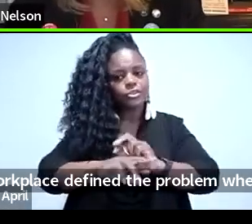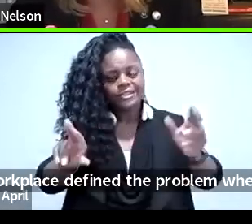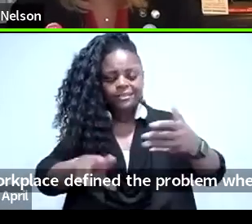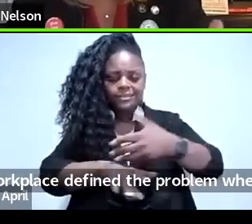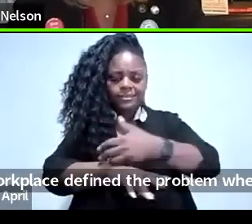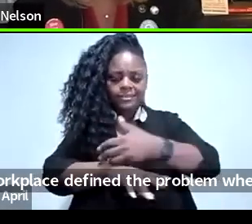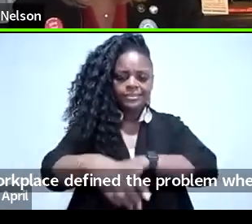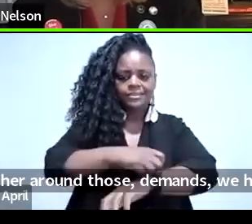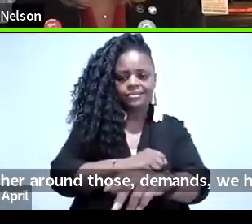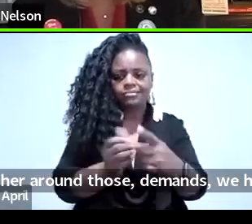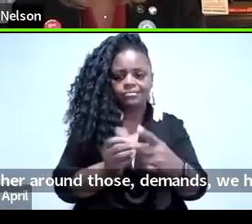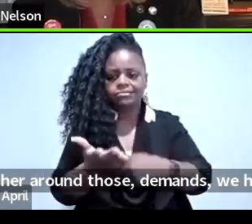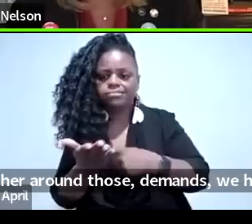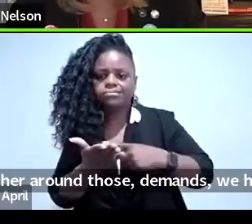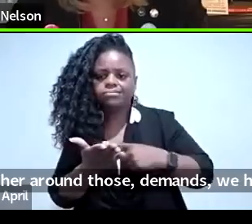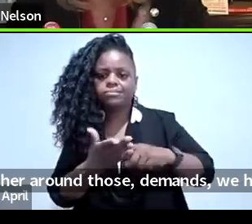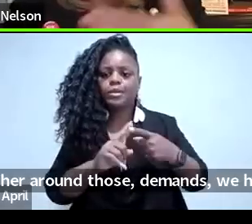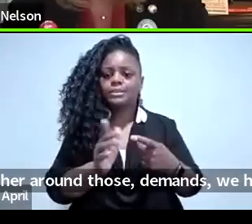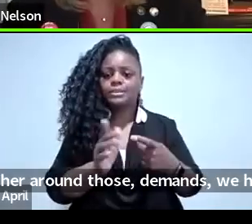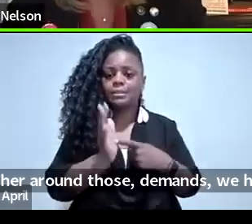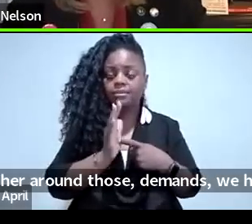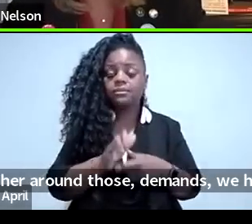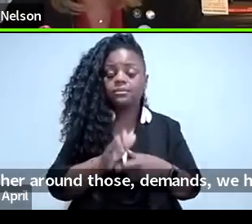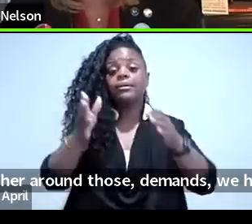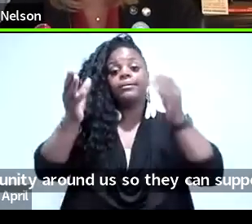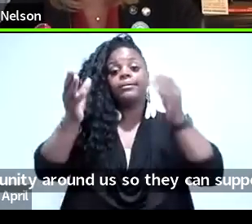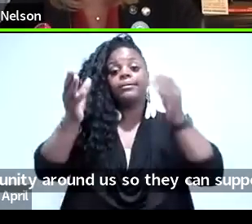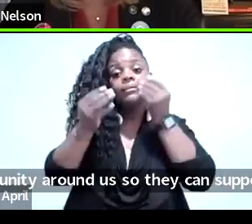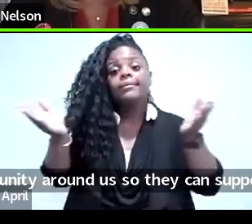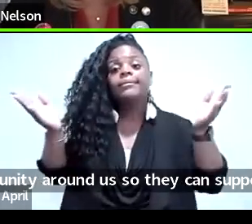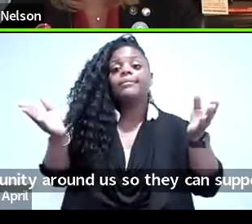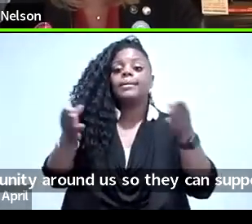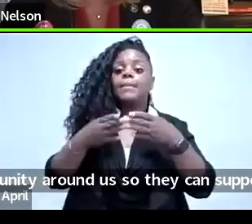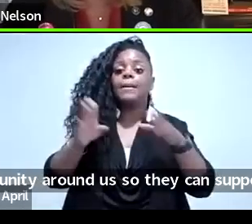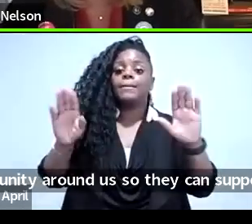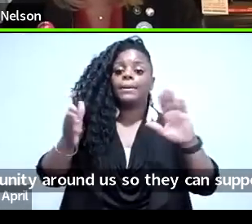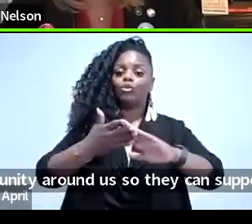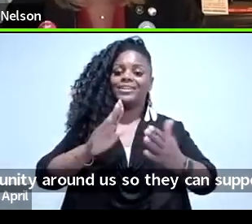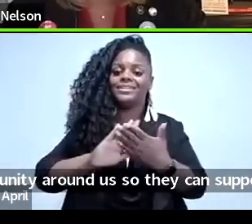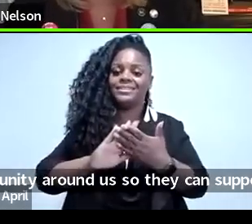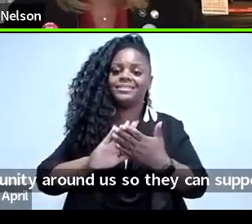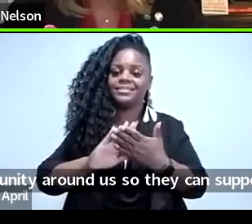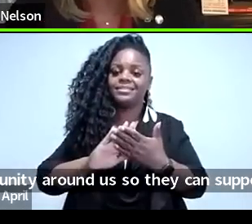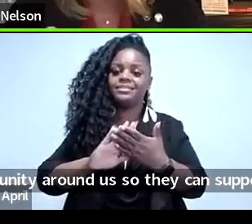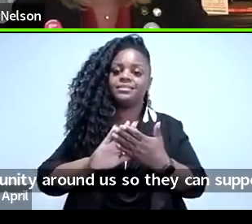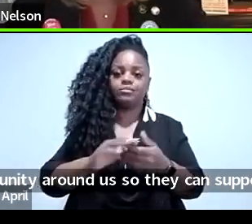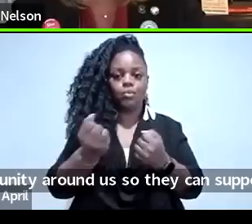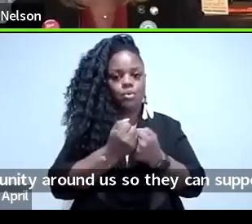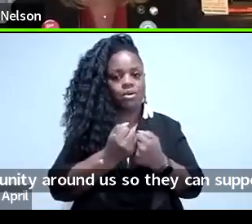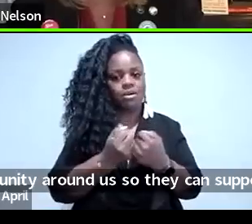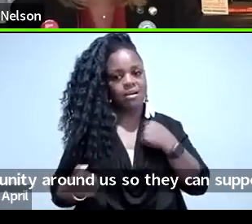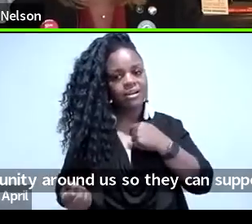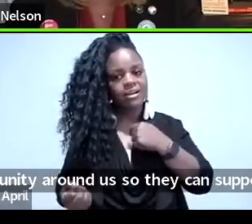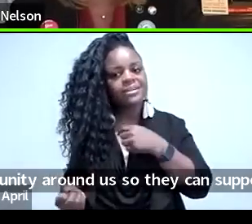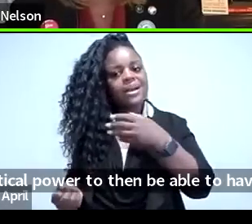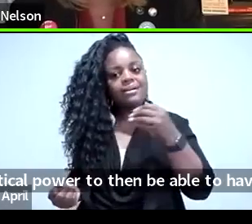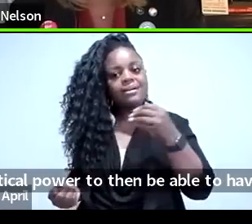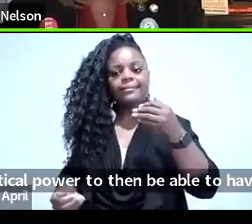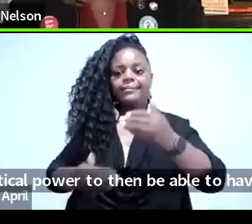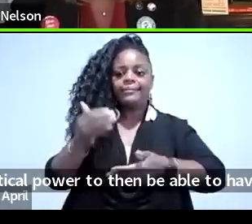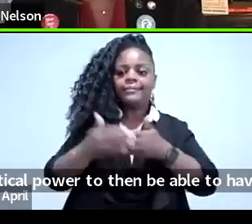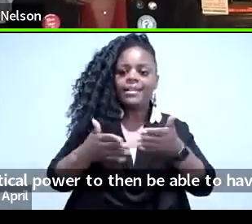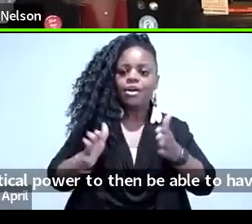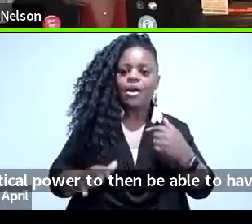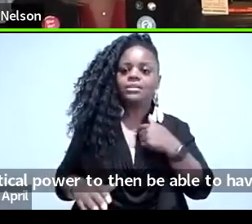us. And that builds political power then to then be able to have people in power who can support that collective bargaining